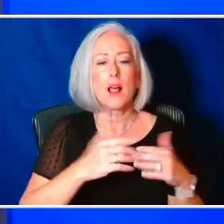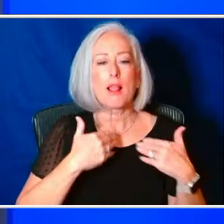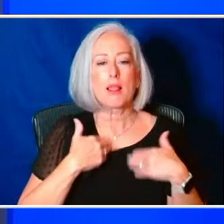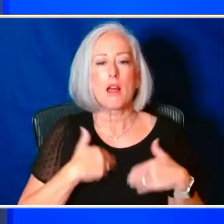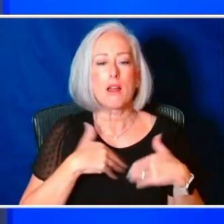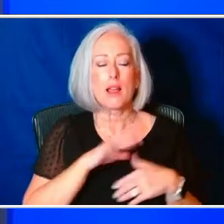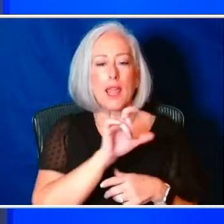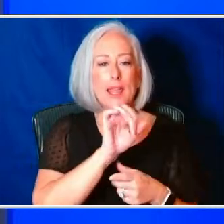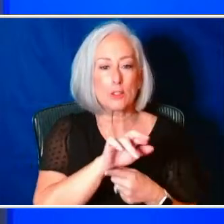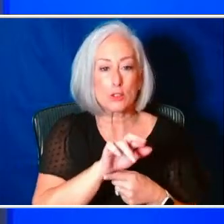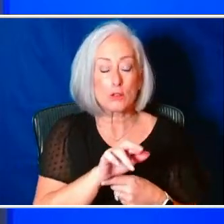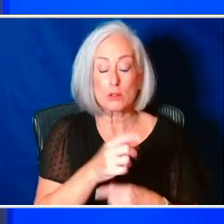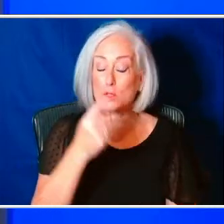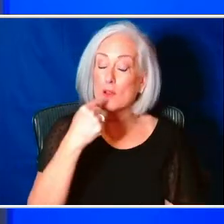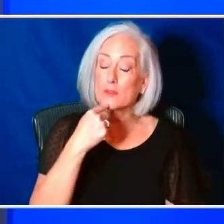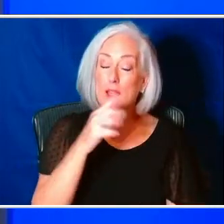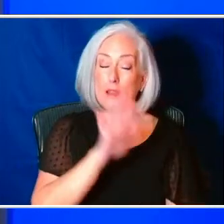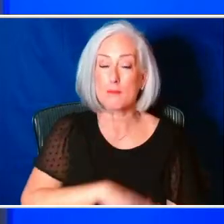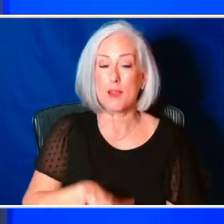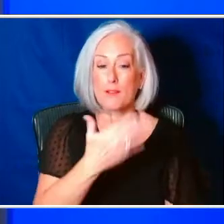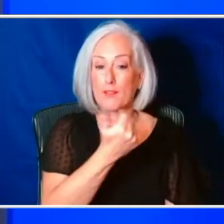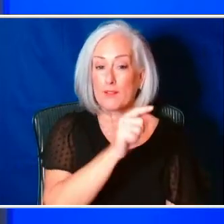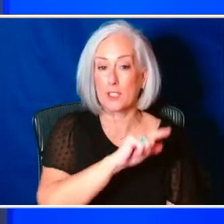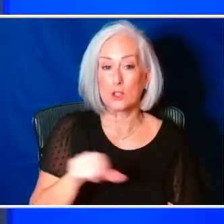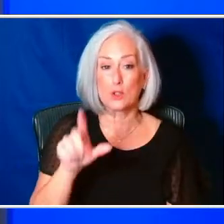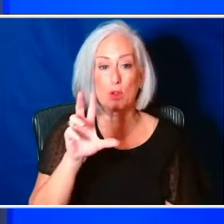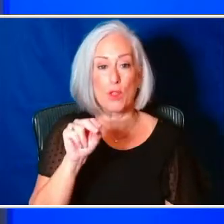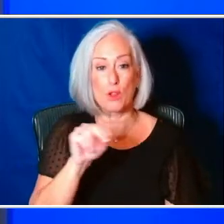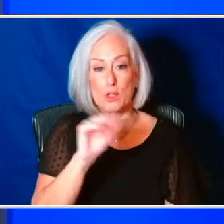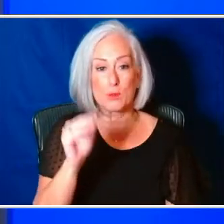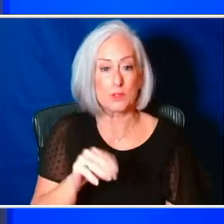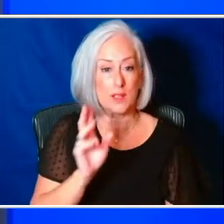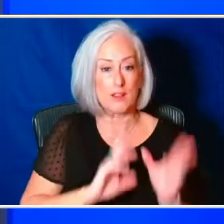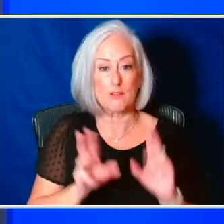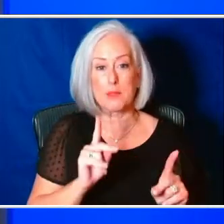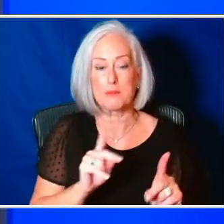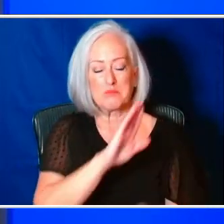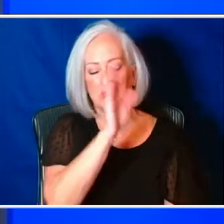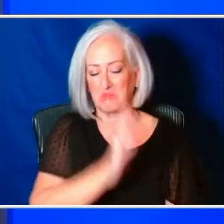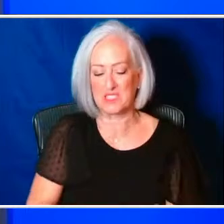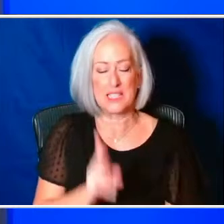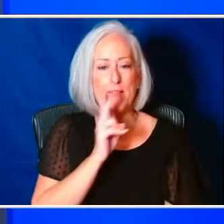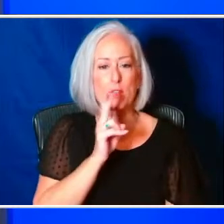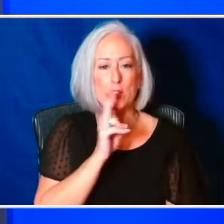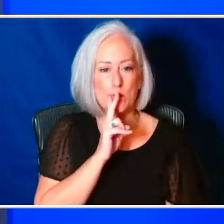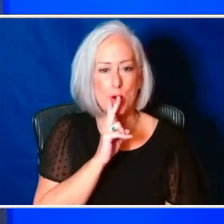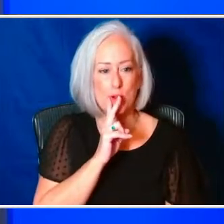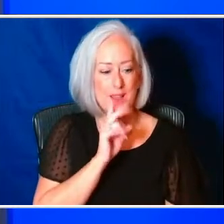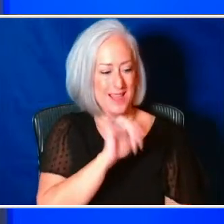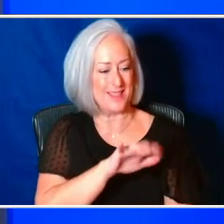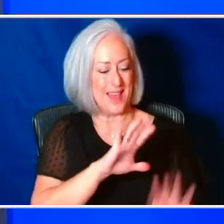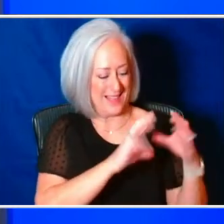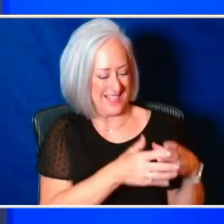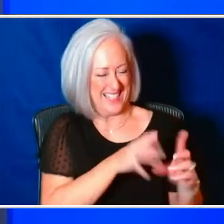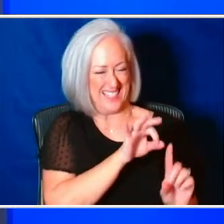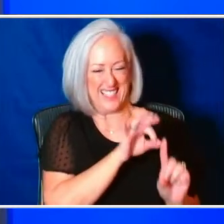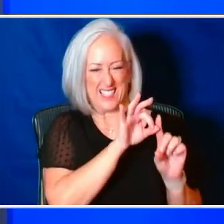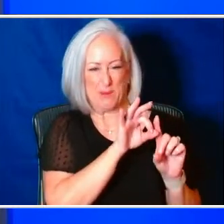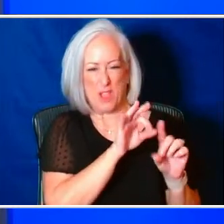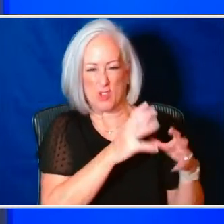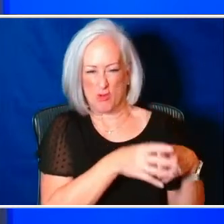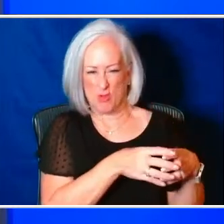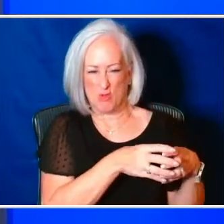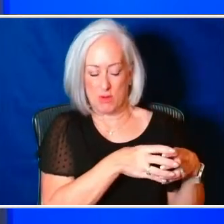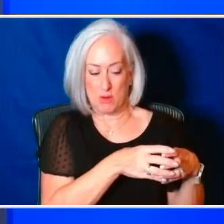15 to 30% of lung cancer are actually never smokers. And those are a very special group of patients in a sense that their type of